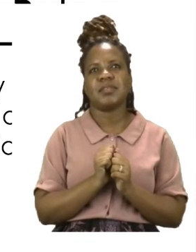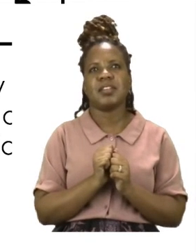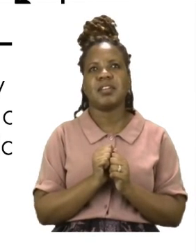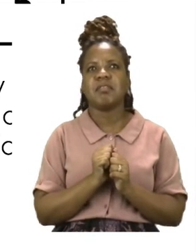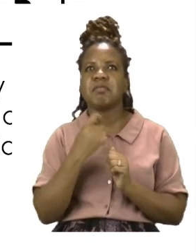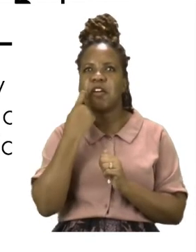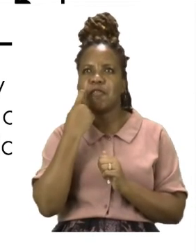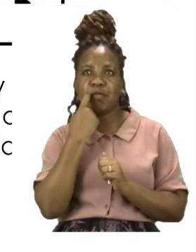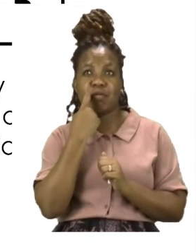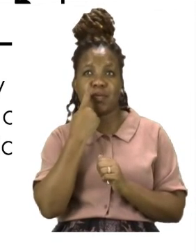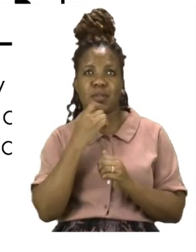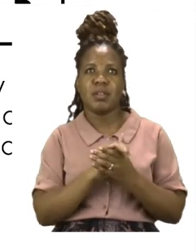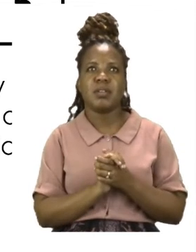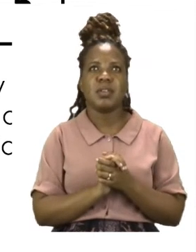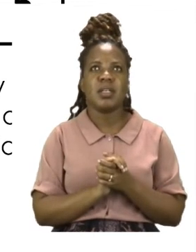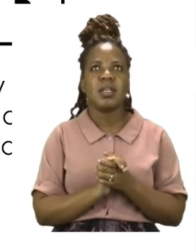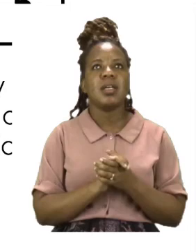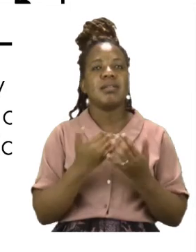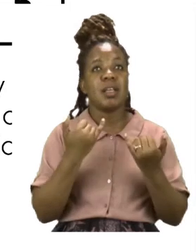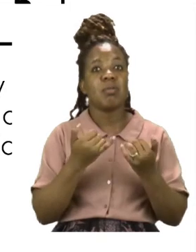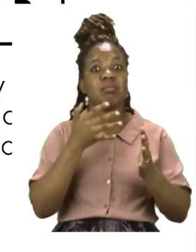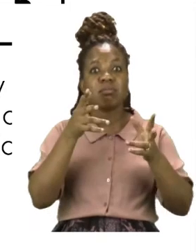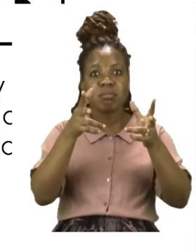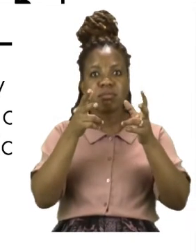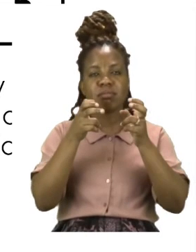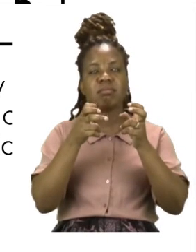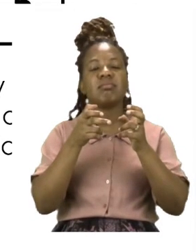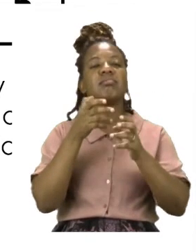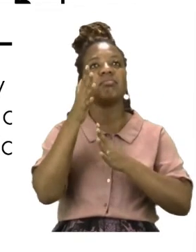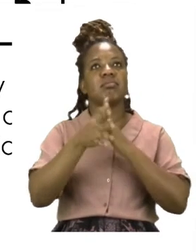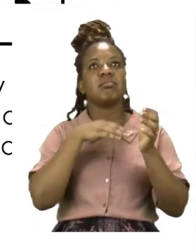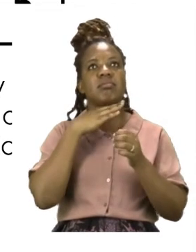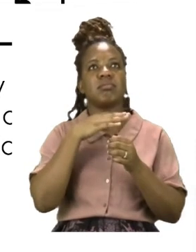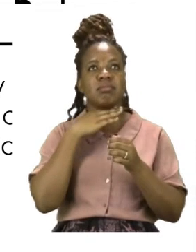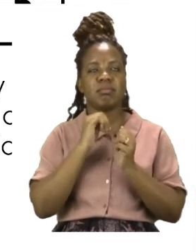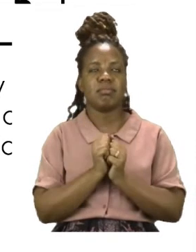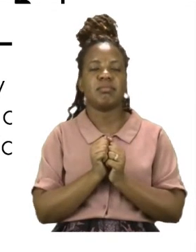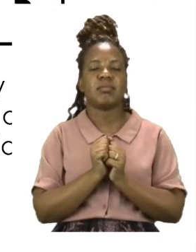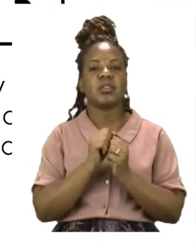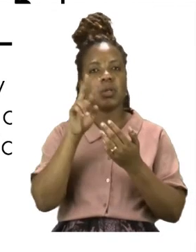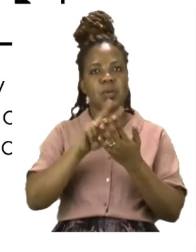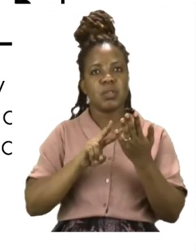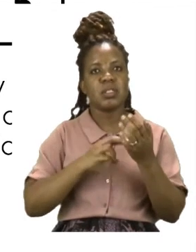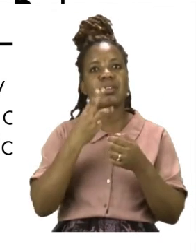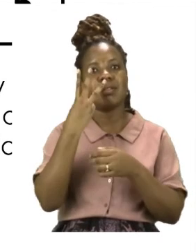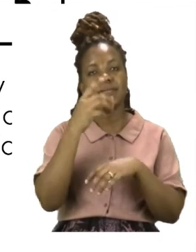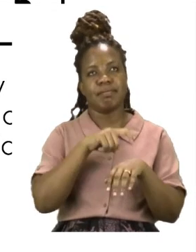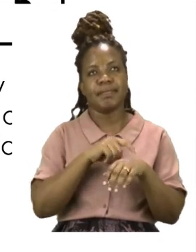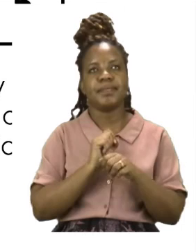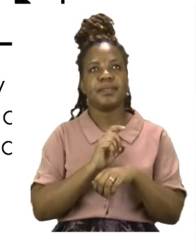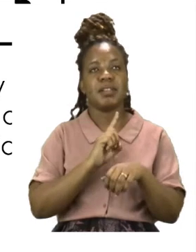the story, and I'm going to read it 3 times. The first time is for us to understand what the story is all